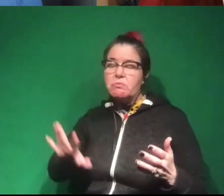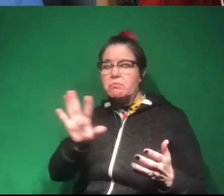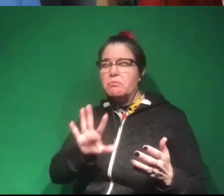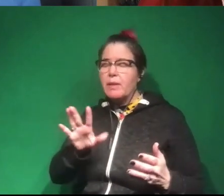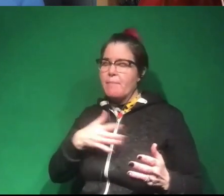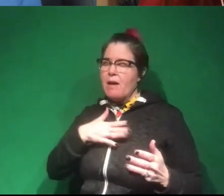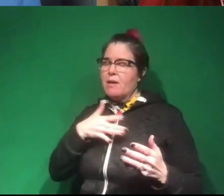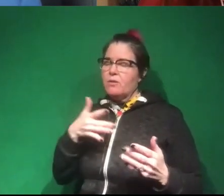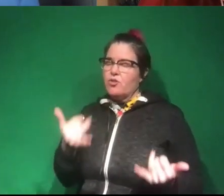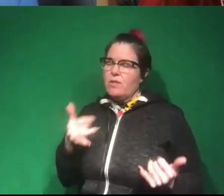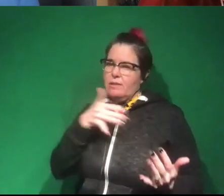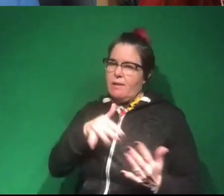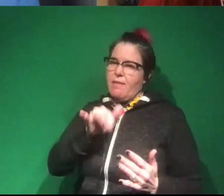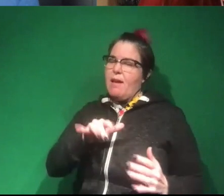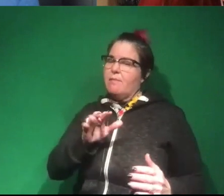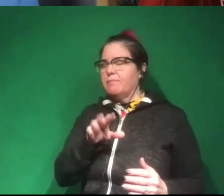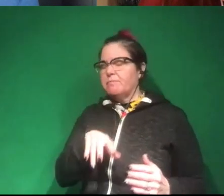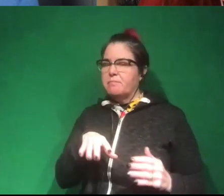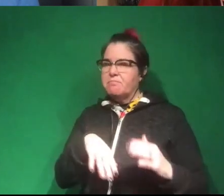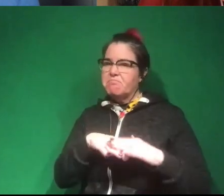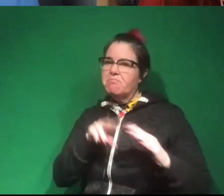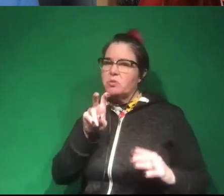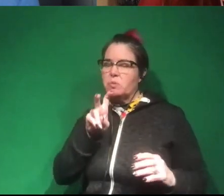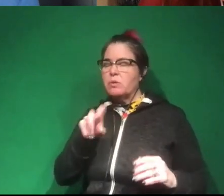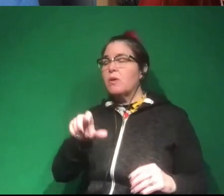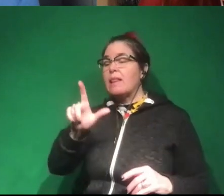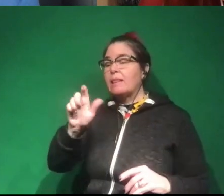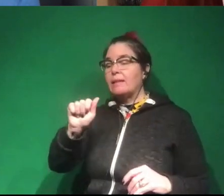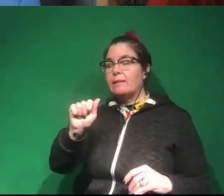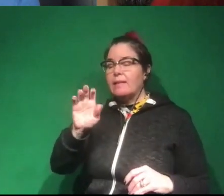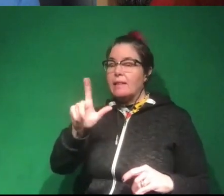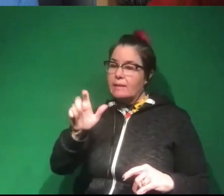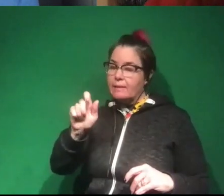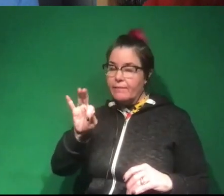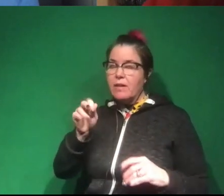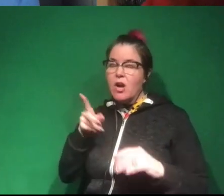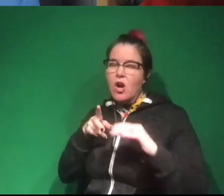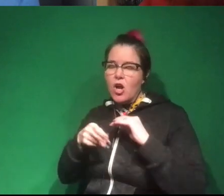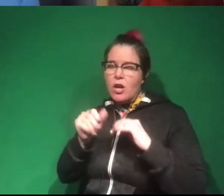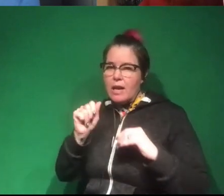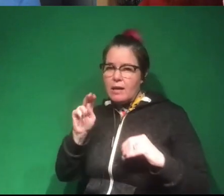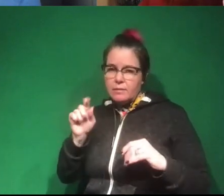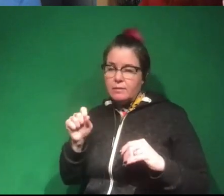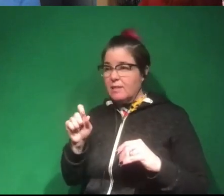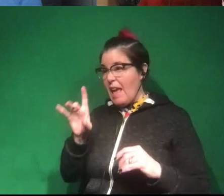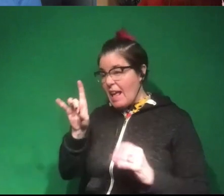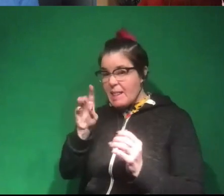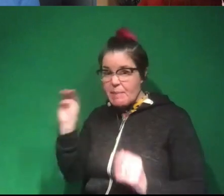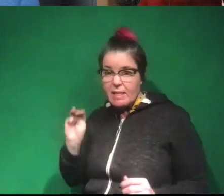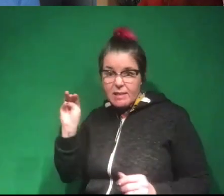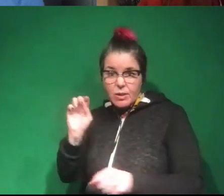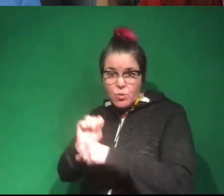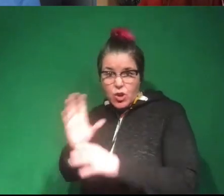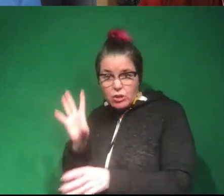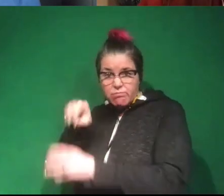study right now. The other ants, typically your leafcutter ants, have some large colonies, around like 8 million workers in that